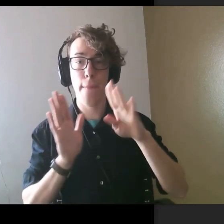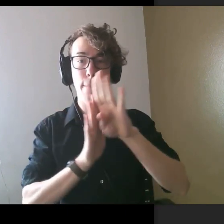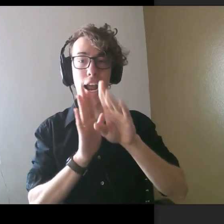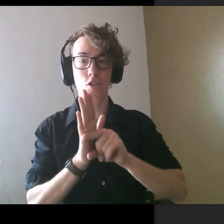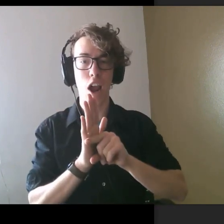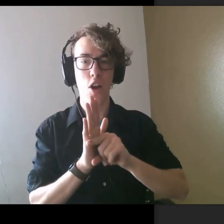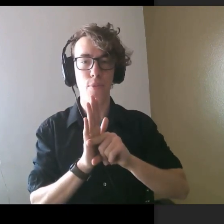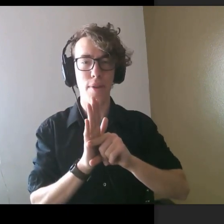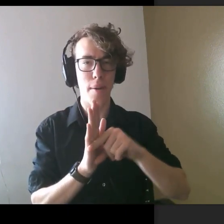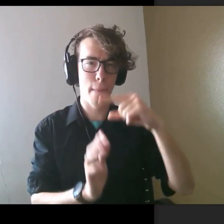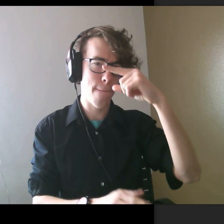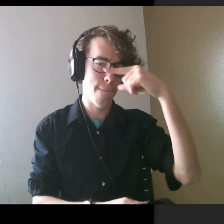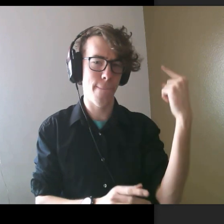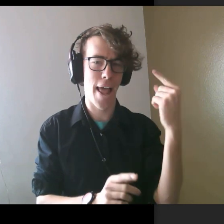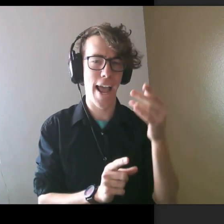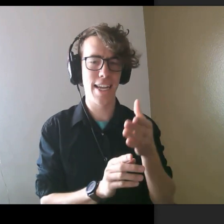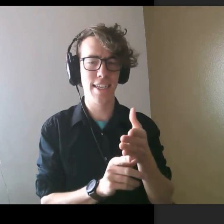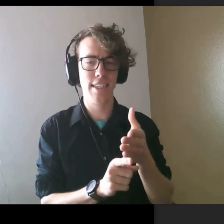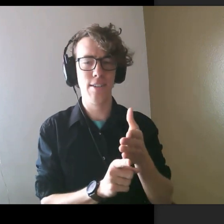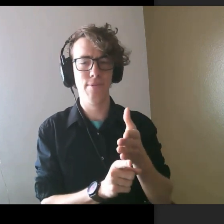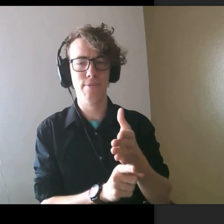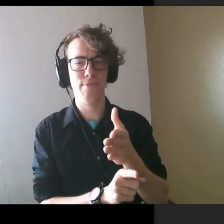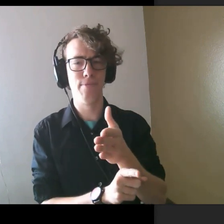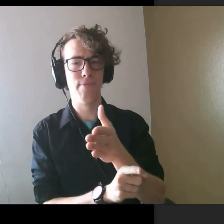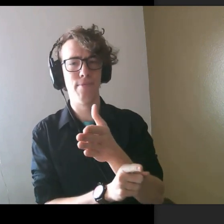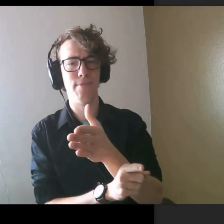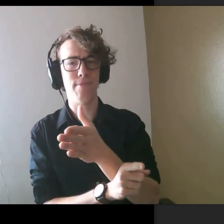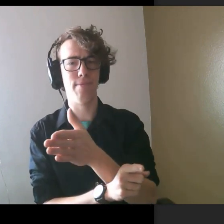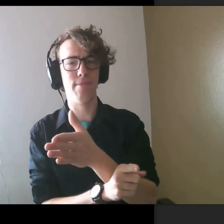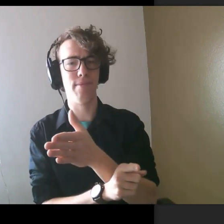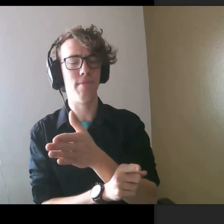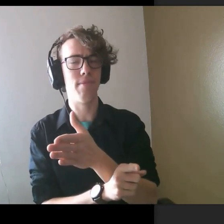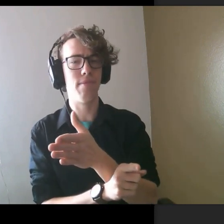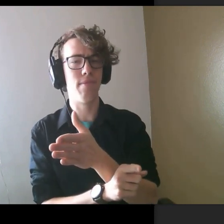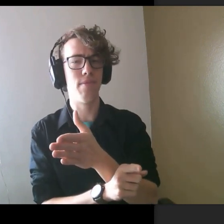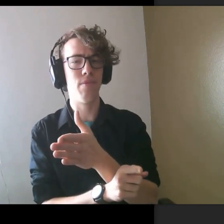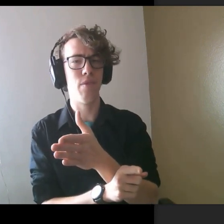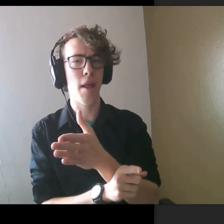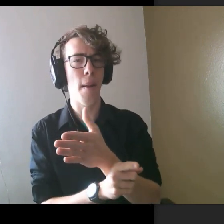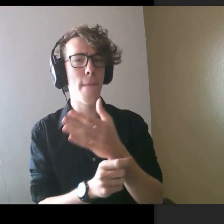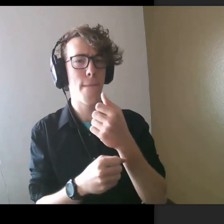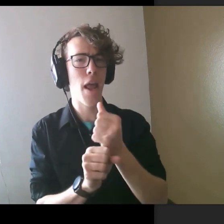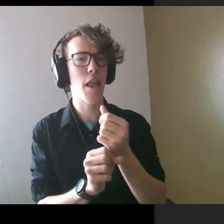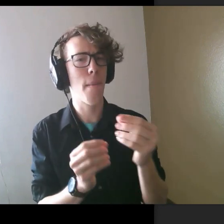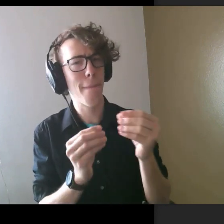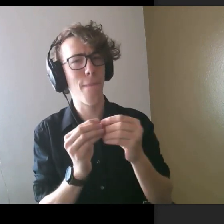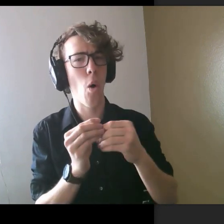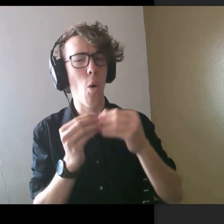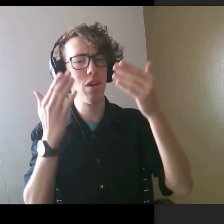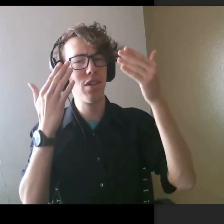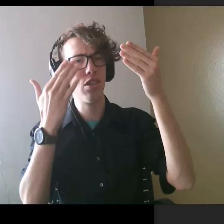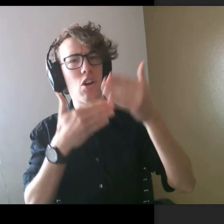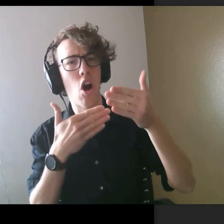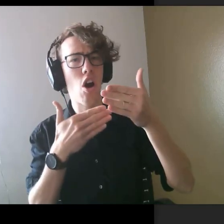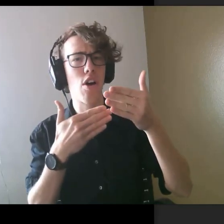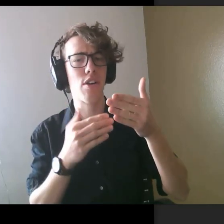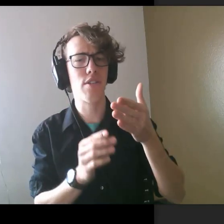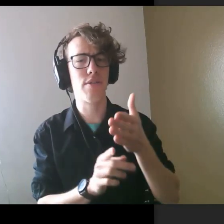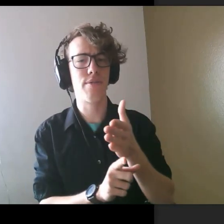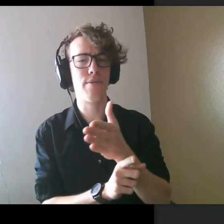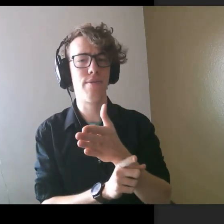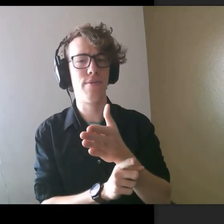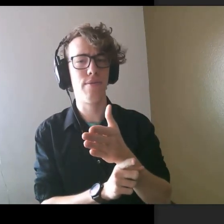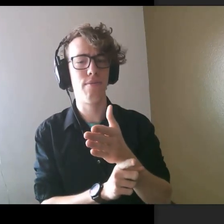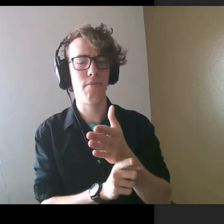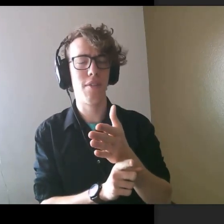go pretty far to the left, I'm not going to go all the way because I'm starting to lose some detail in the shadows, but darkening up that background. I'm also going to crop it off